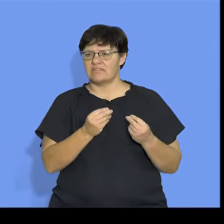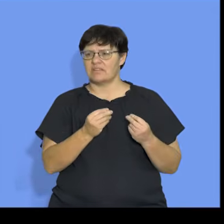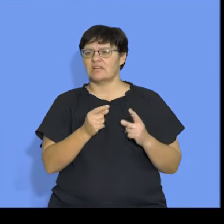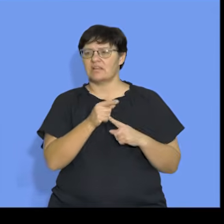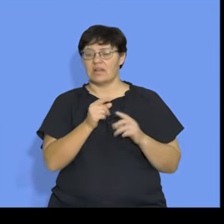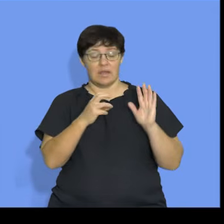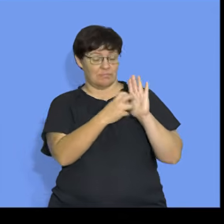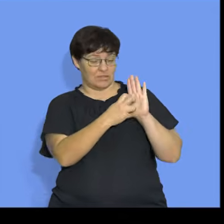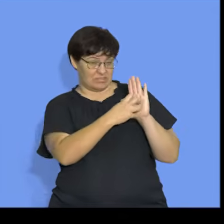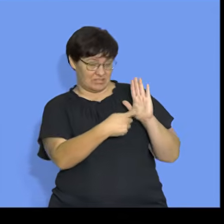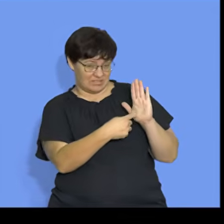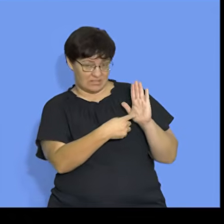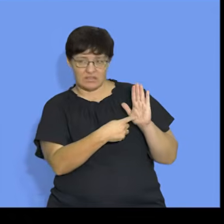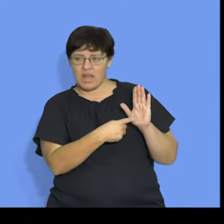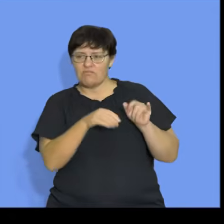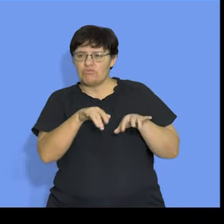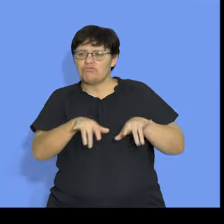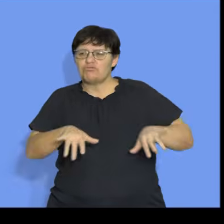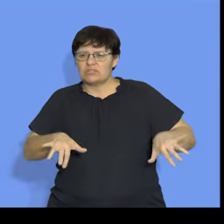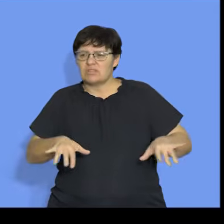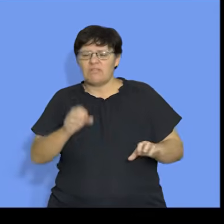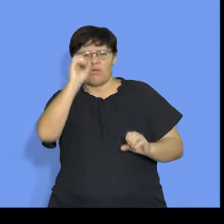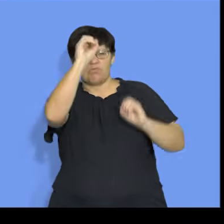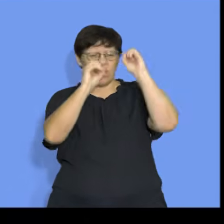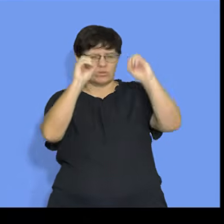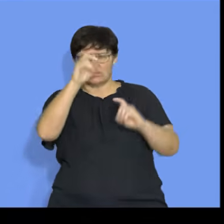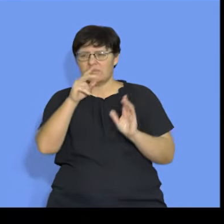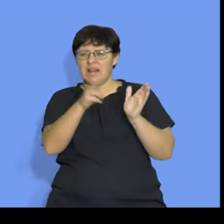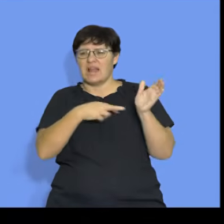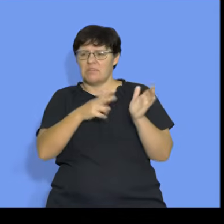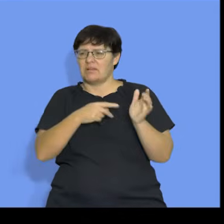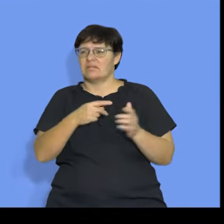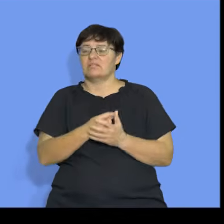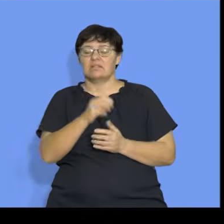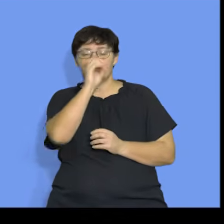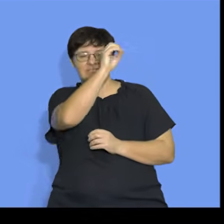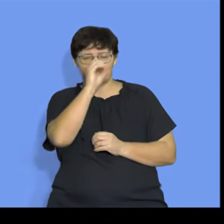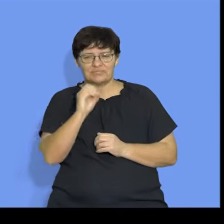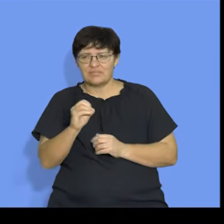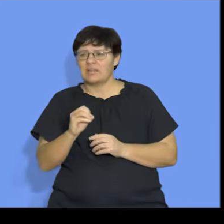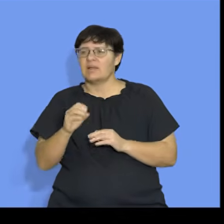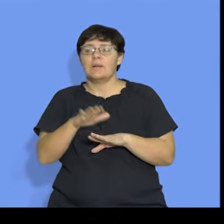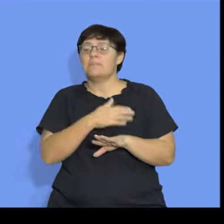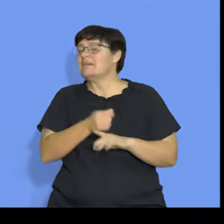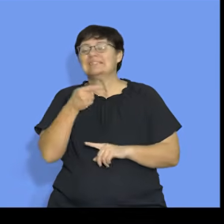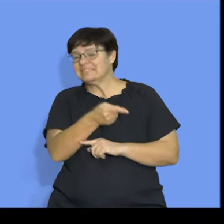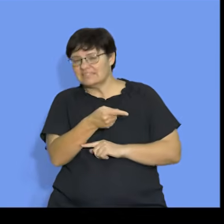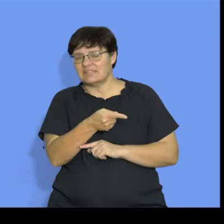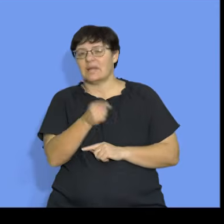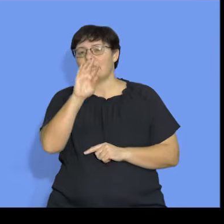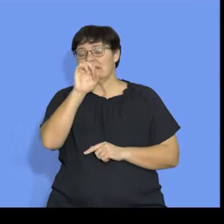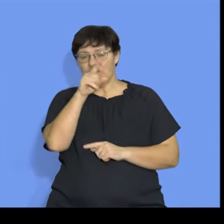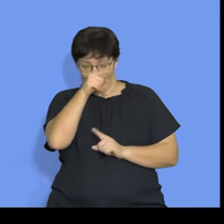Here's the roots. So those little round spots, you see I've labeled them rhizobium. That's basically what the bacteria